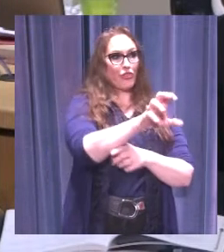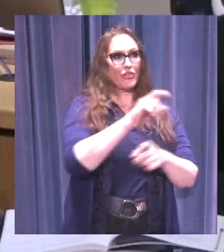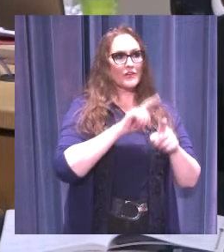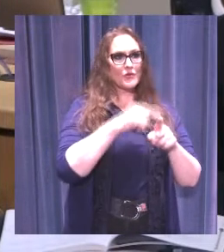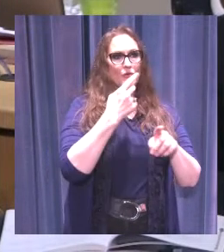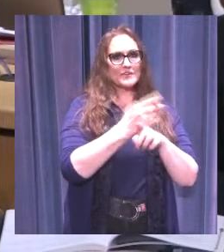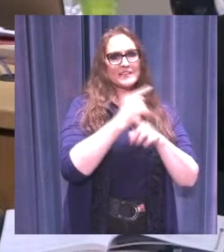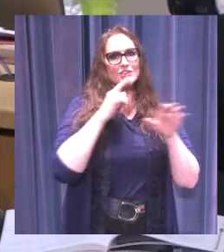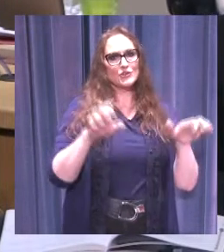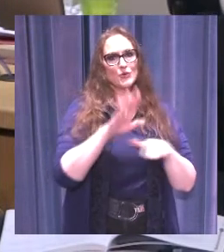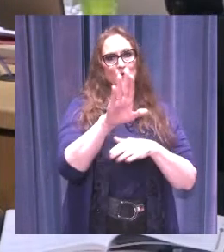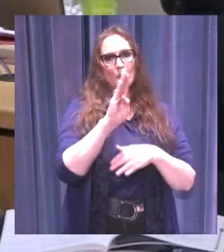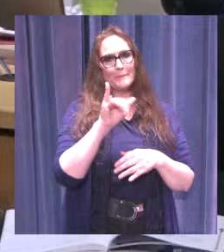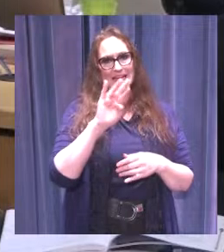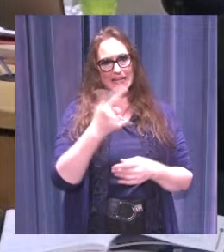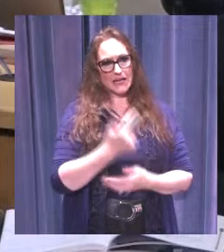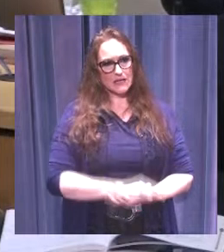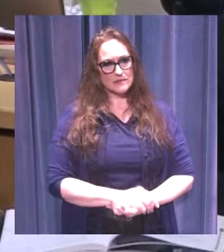do your bidding.